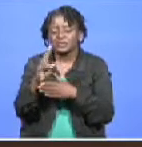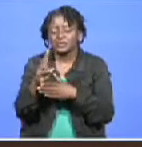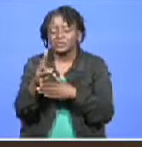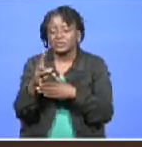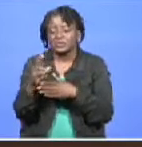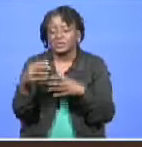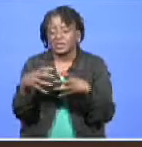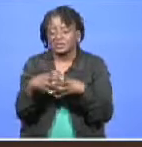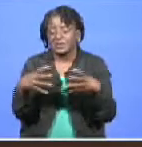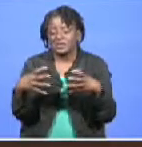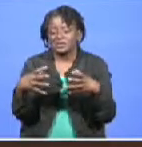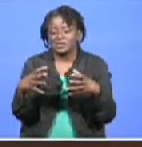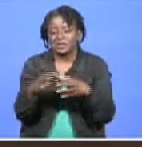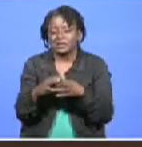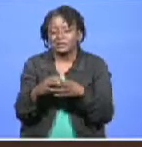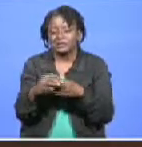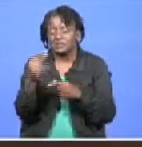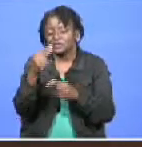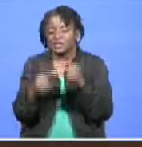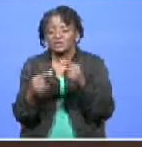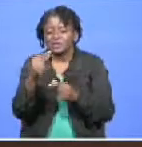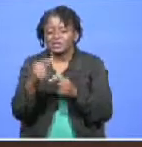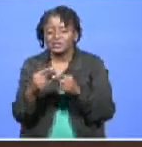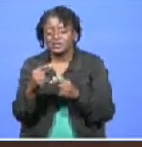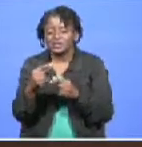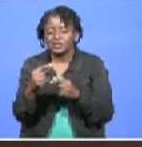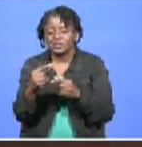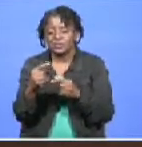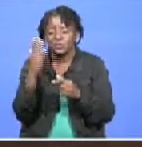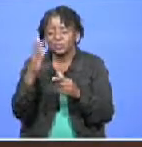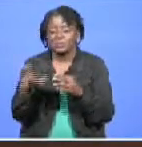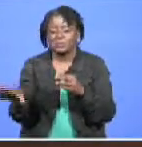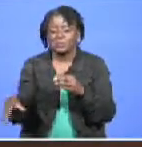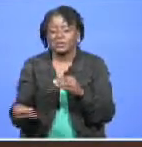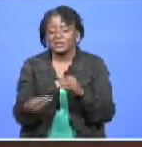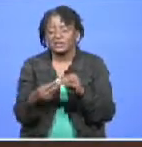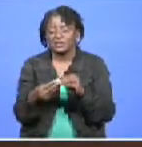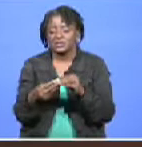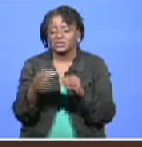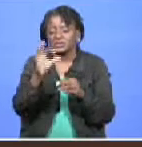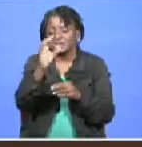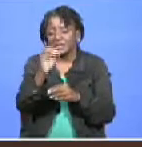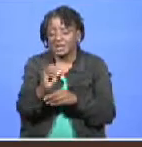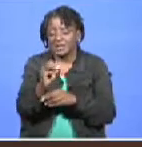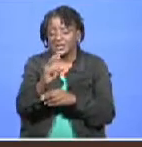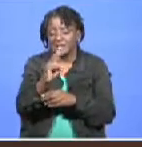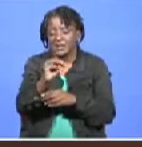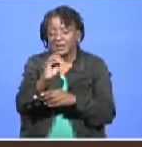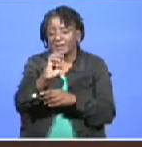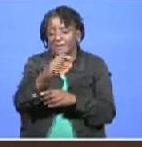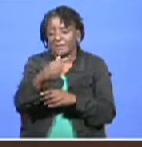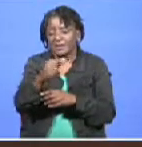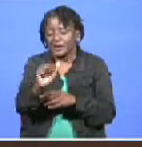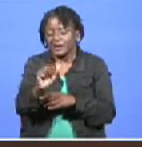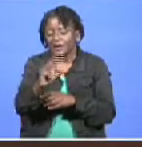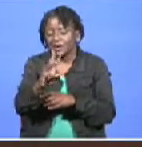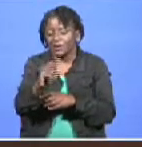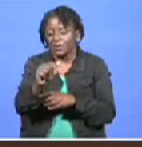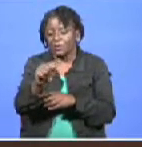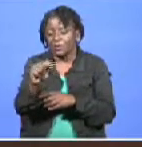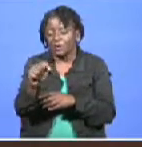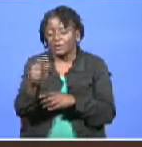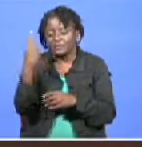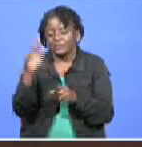generation facility will bring on an additional 90 megawatts of capacity for a total capacity